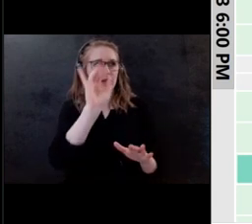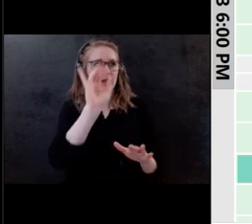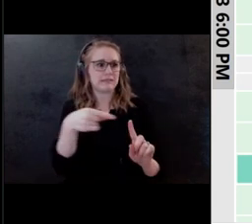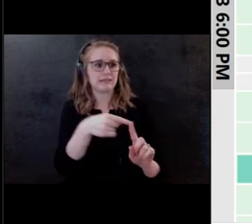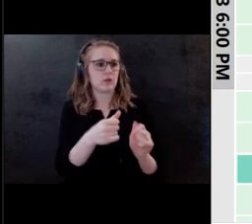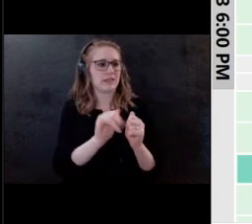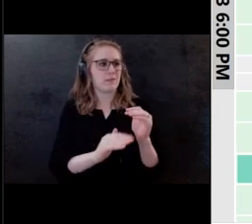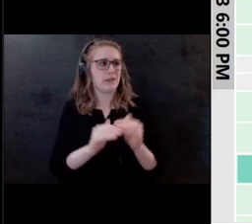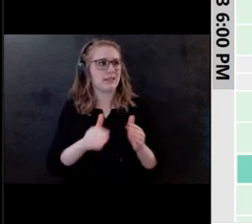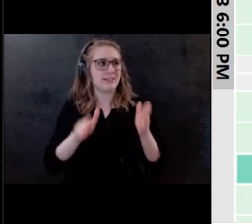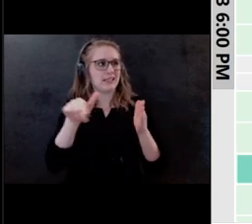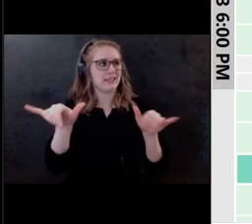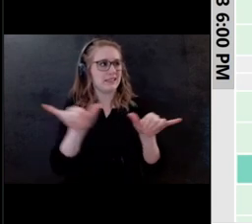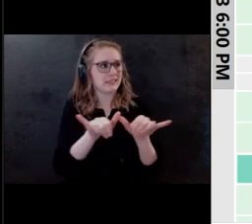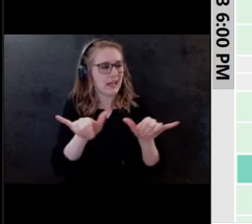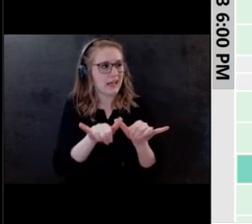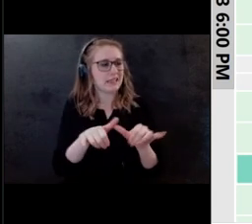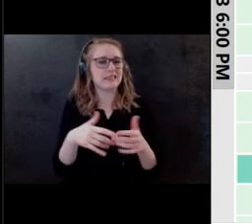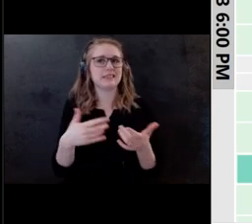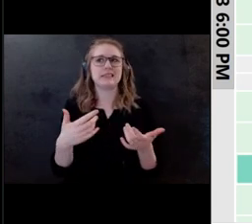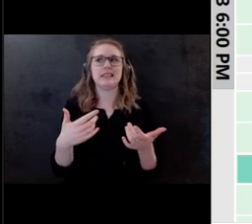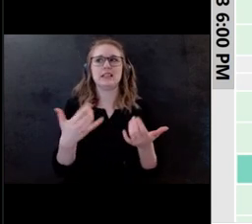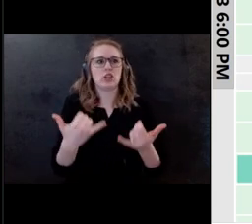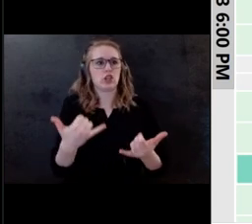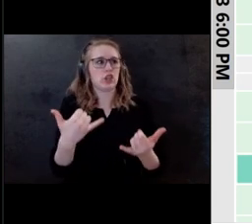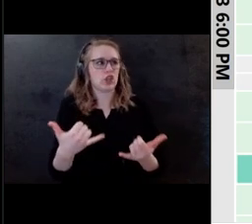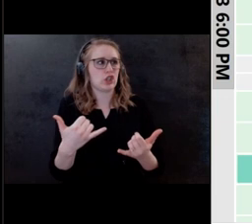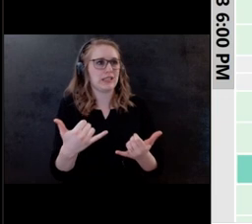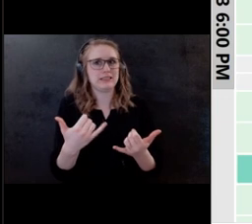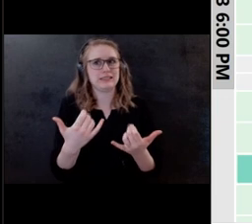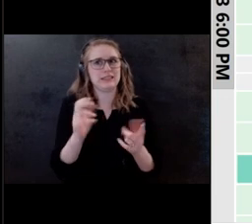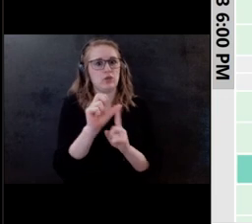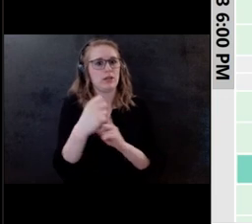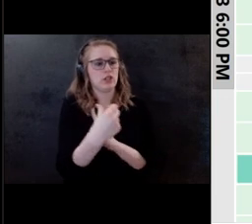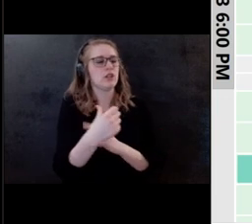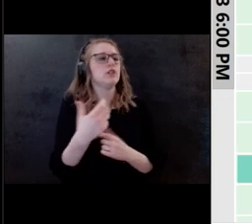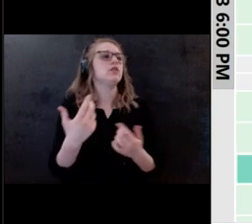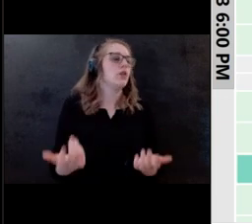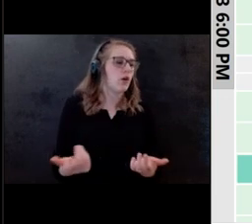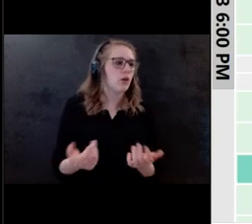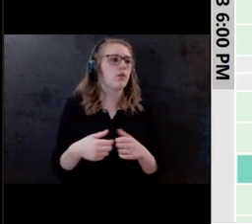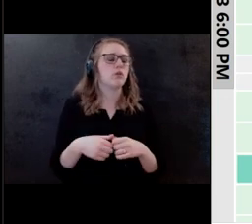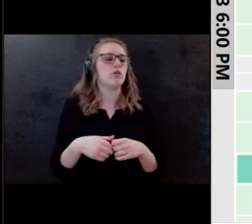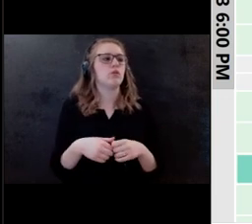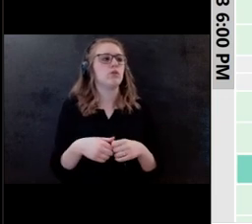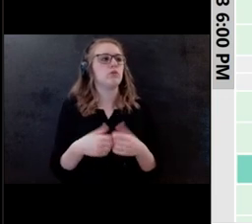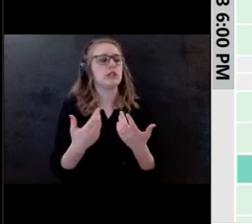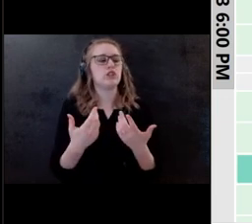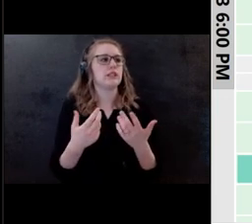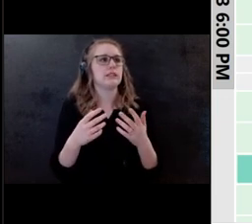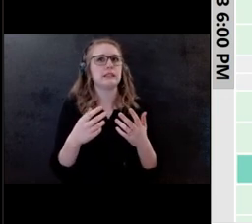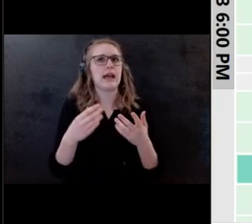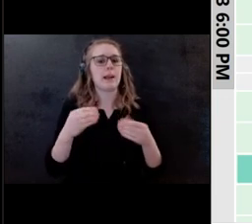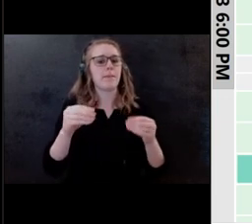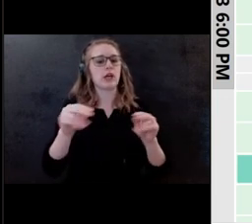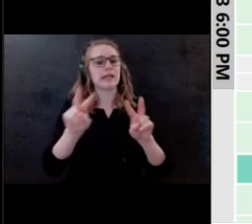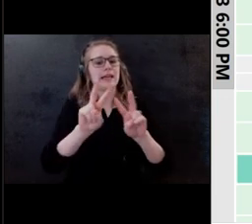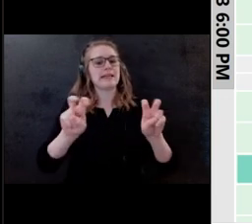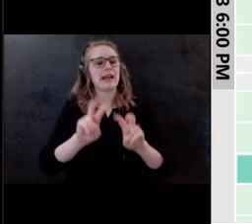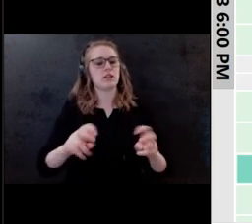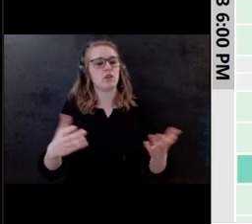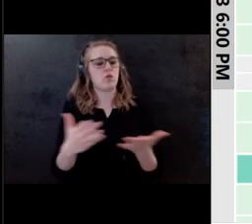building, the size, and then the current condition of that. So the way to do it is just get a market analysis of what you can